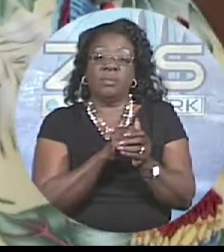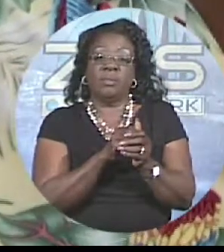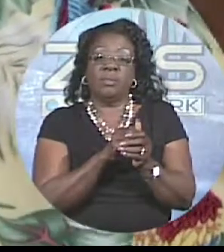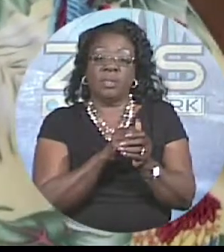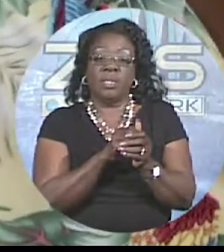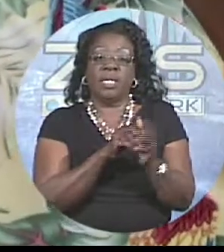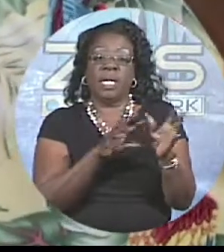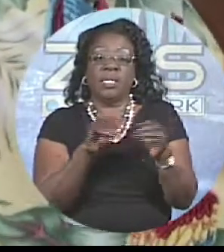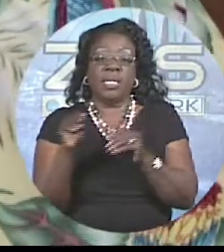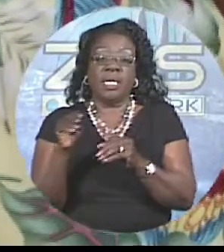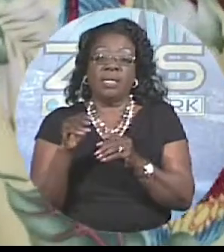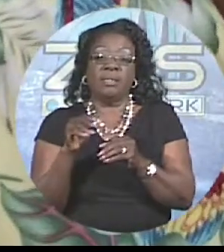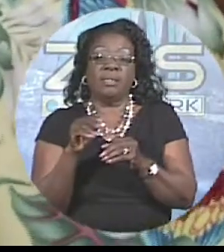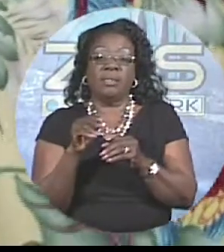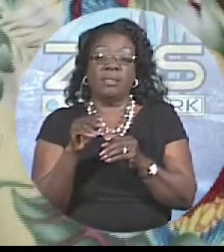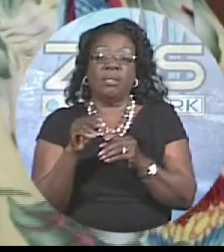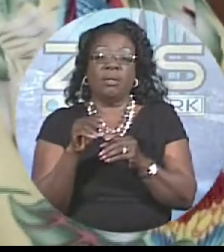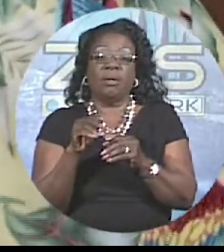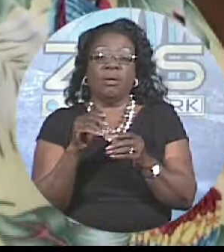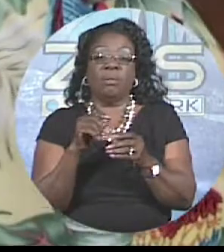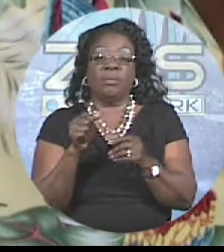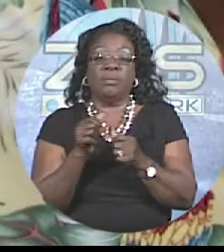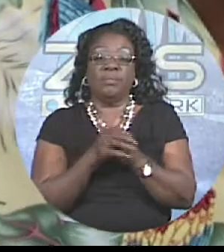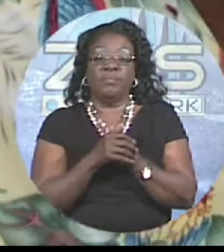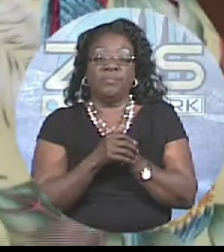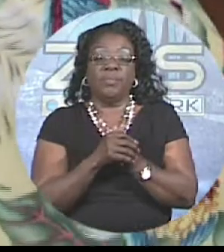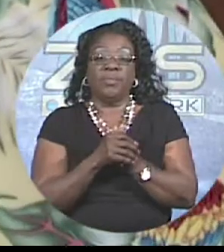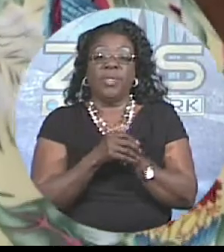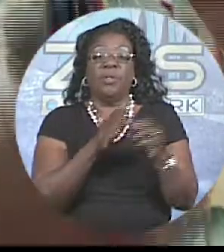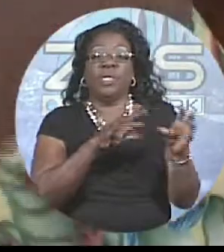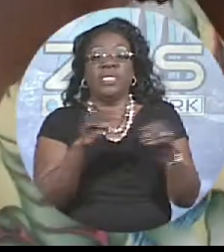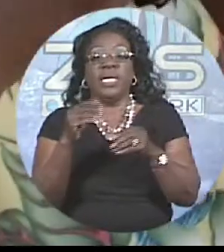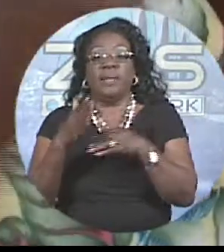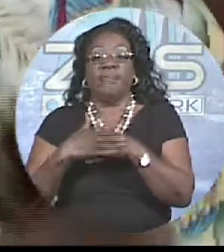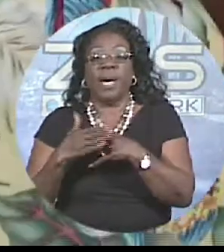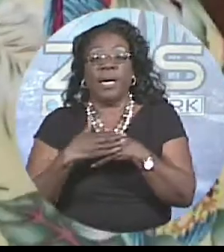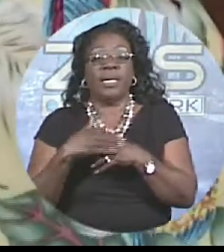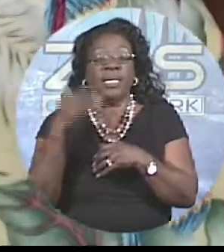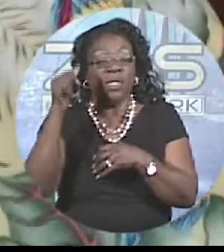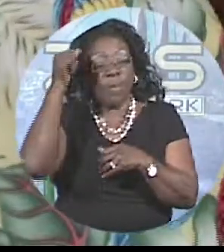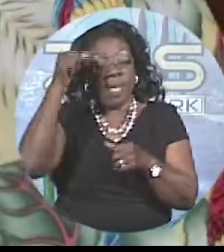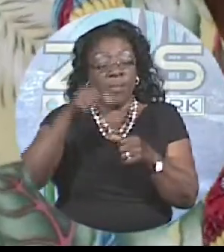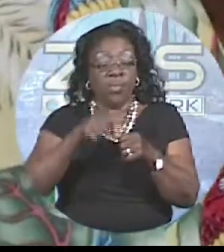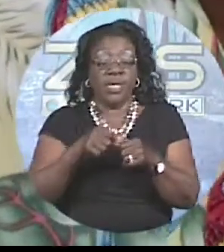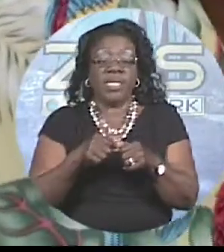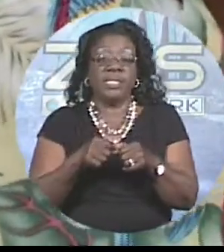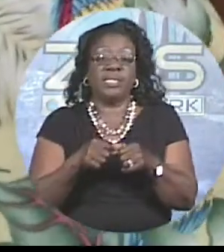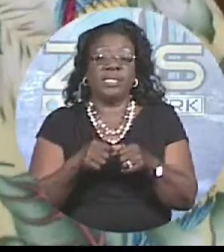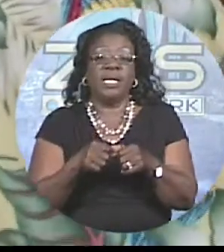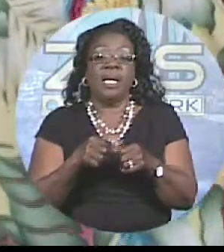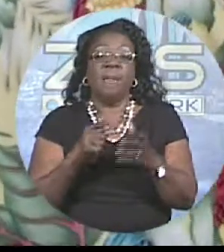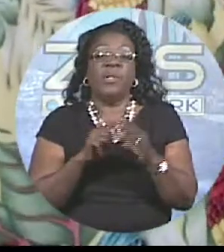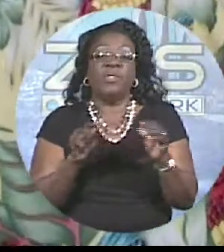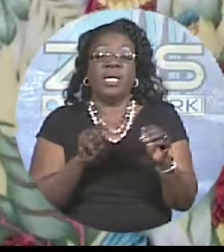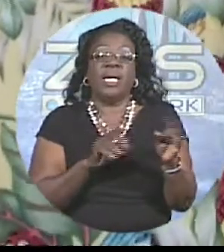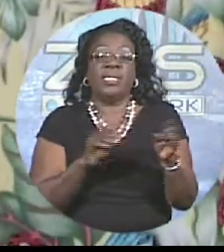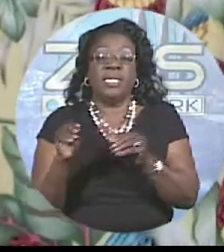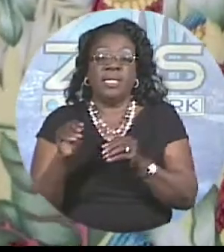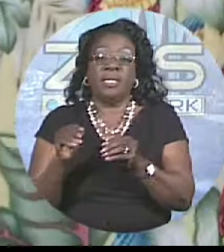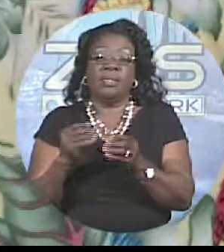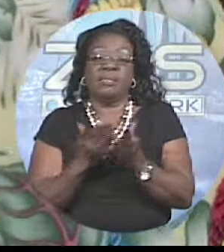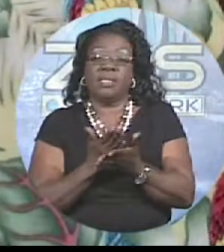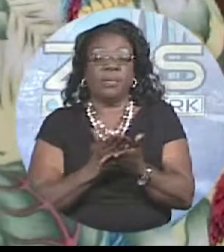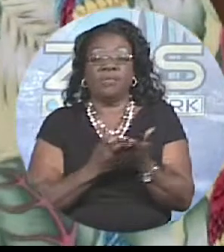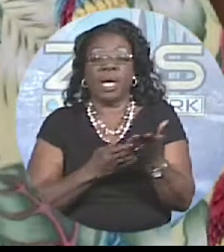authenticity. I mean, you can't steal authenticity. You can take it back in terms of memories, in terms of product, but you can't get